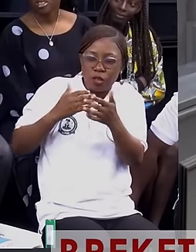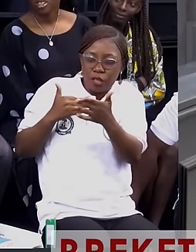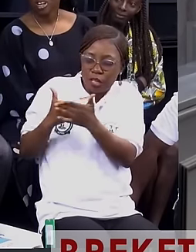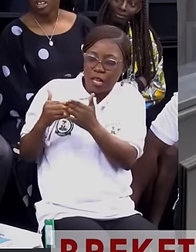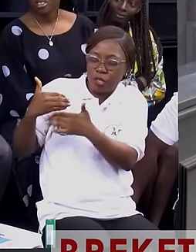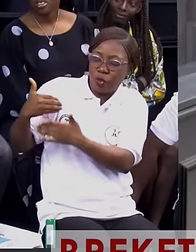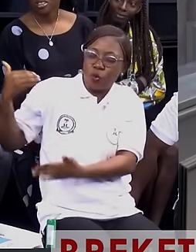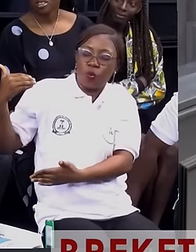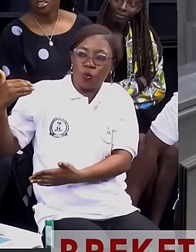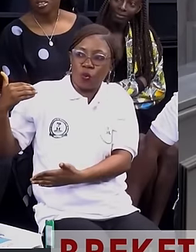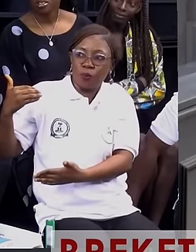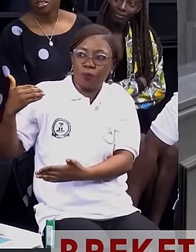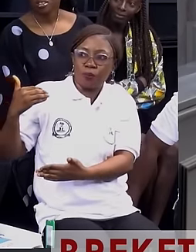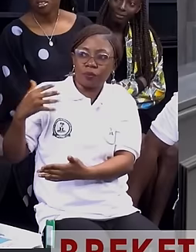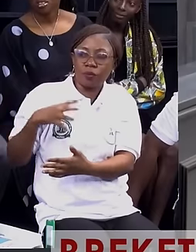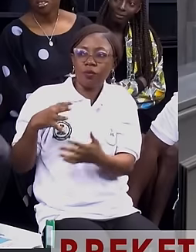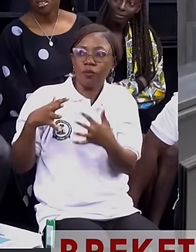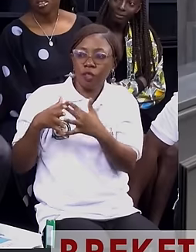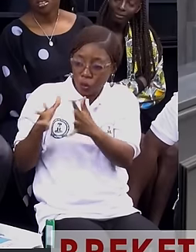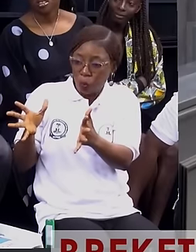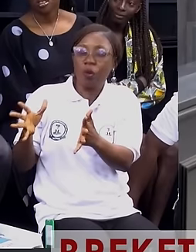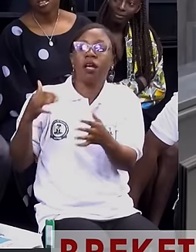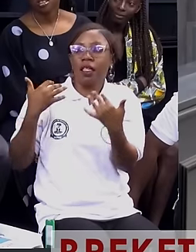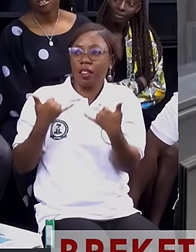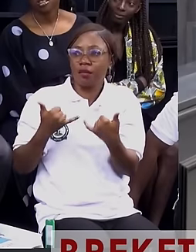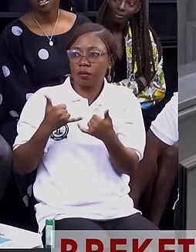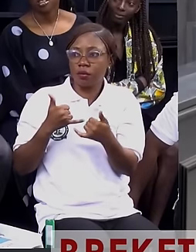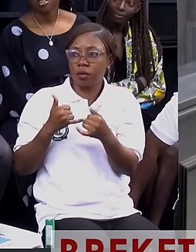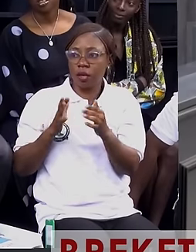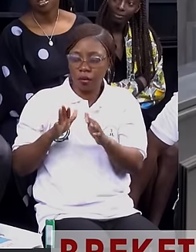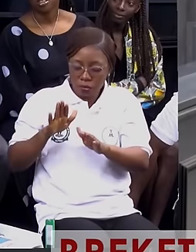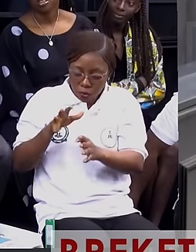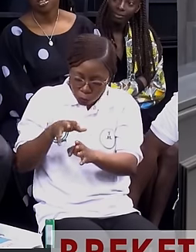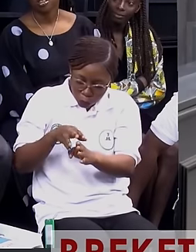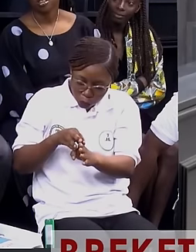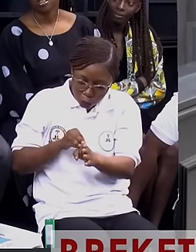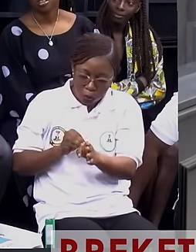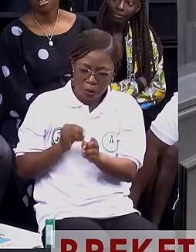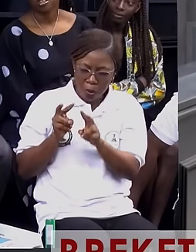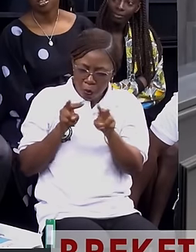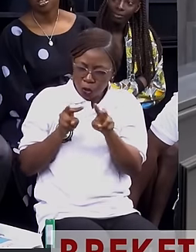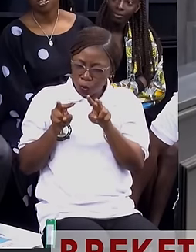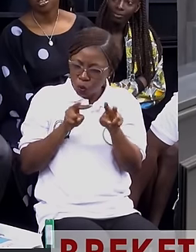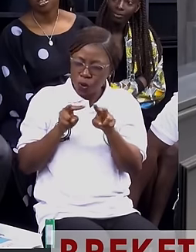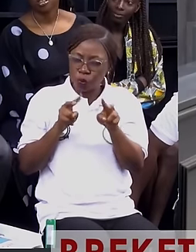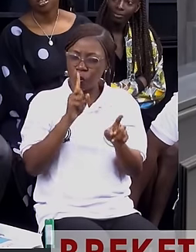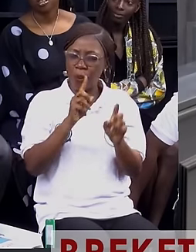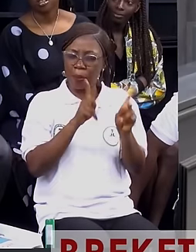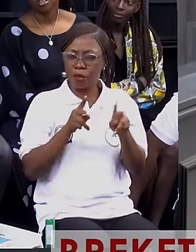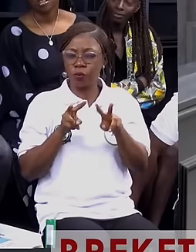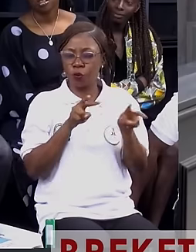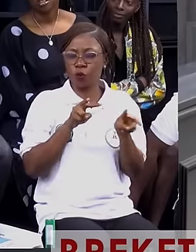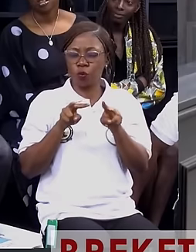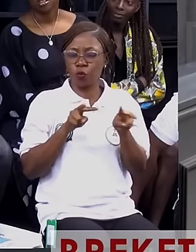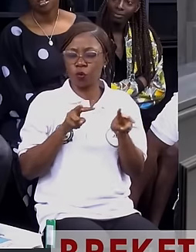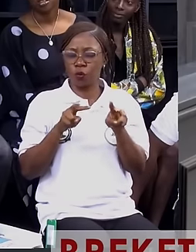And now, thank God, he now slowed down. And, say they should be watching. One is watching, the other one,